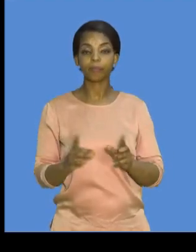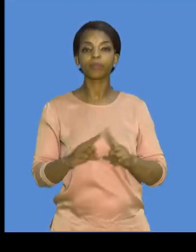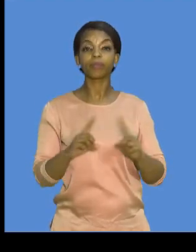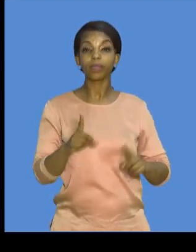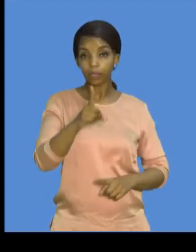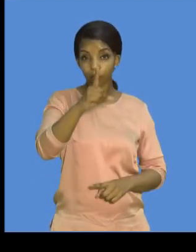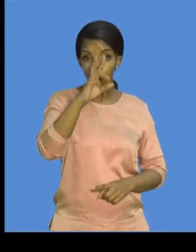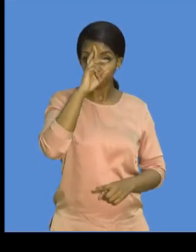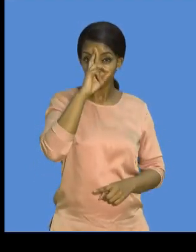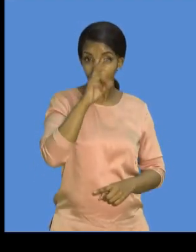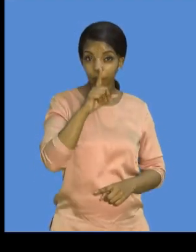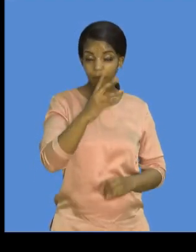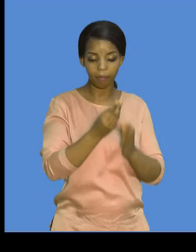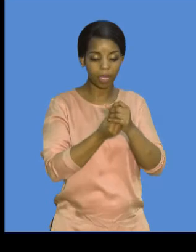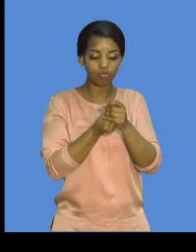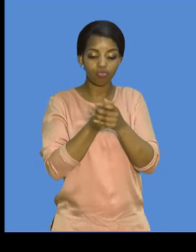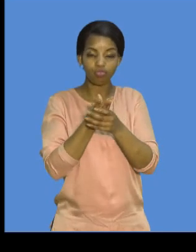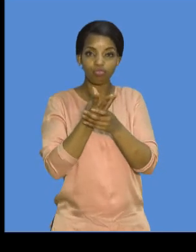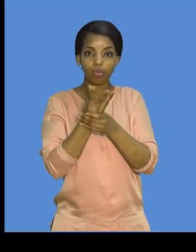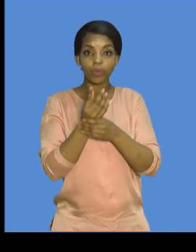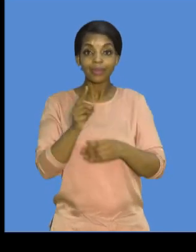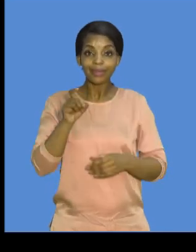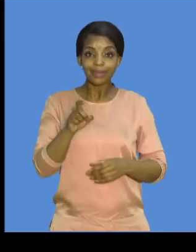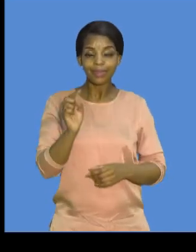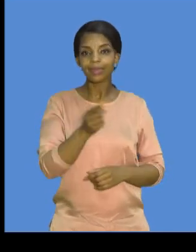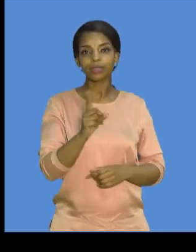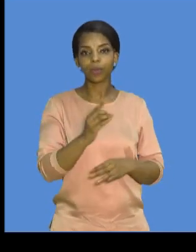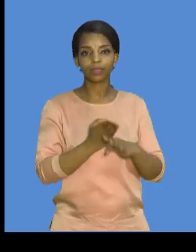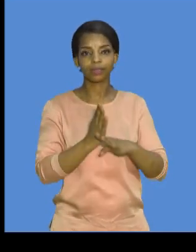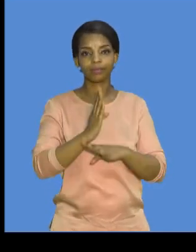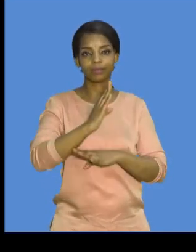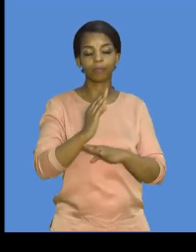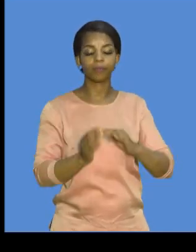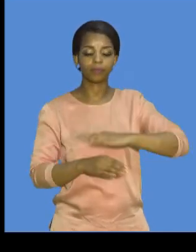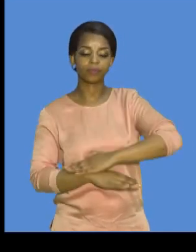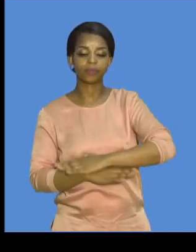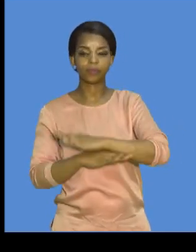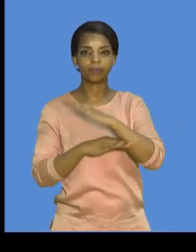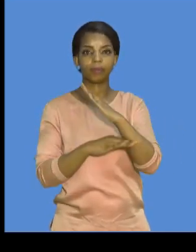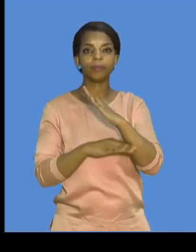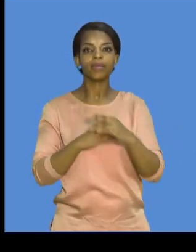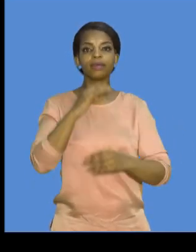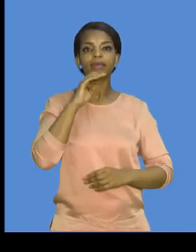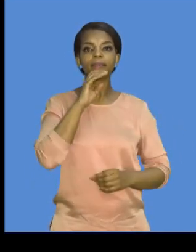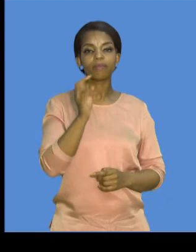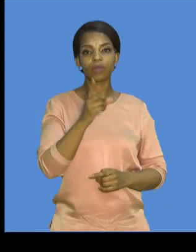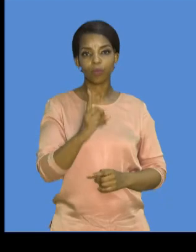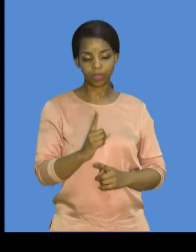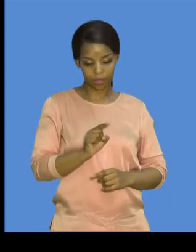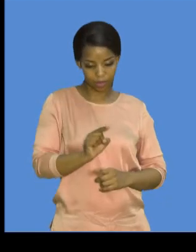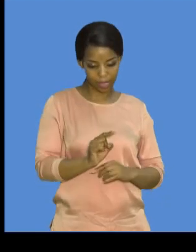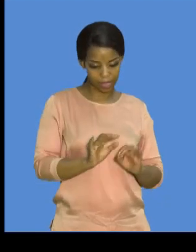is normally an exponential growth. So meaning the 1% here will be for maybe, let's say, 10